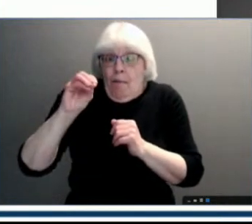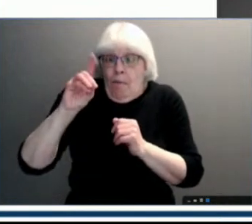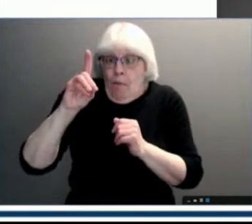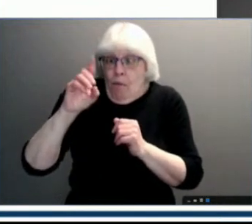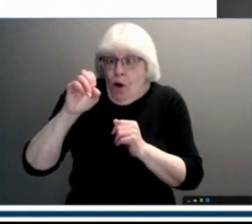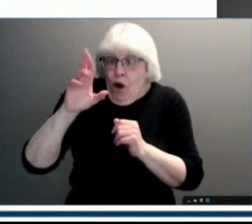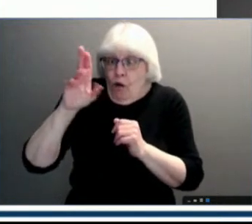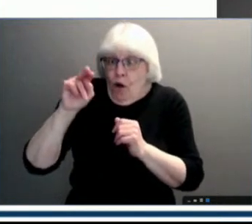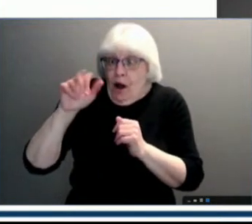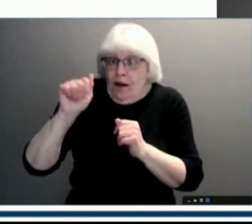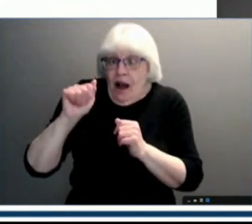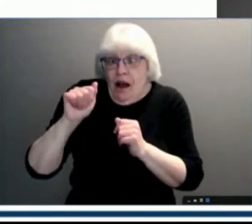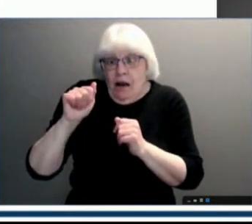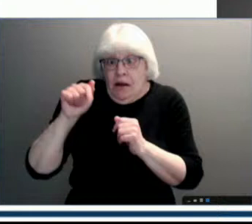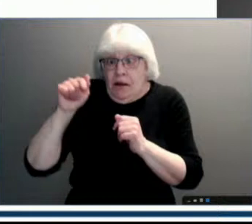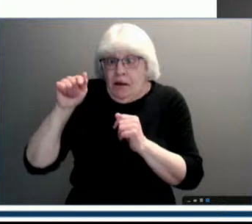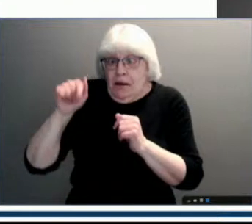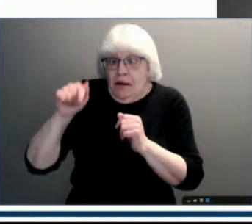of myocarditis and